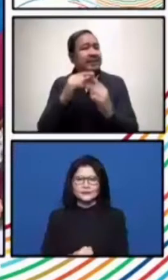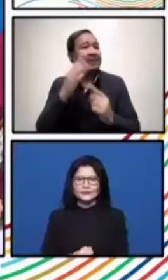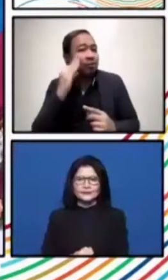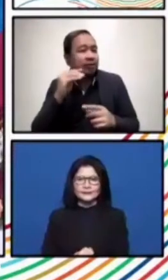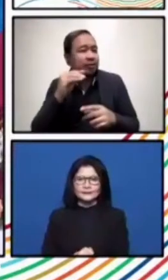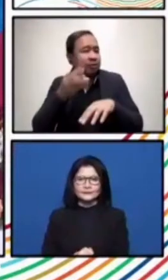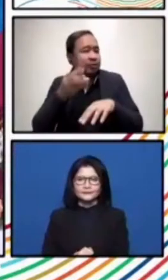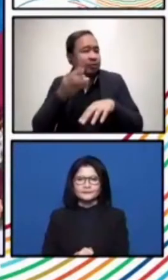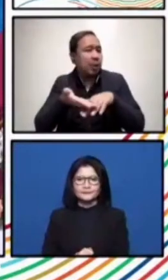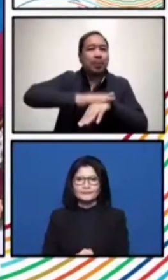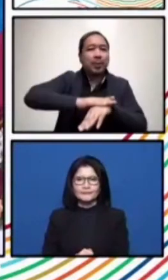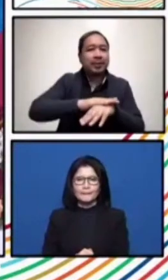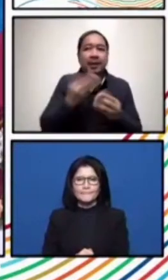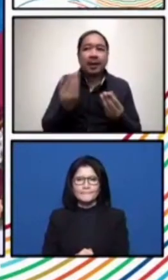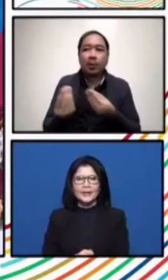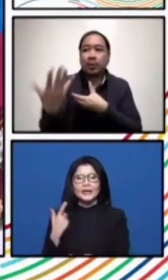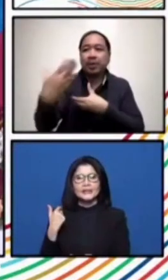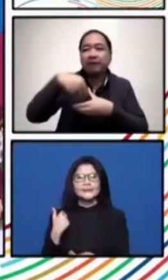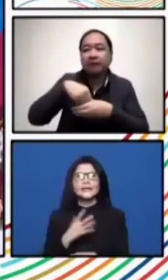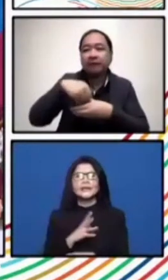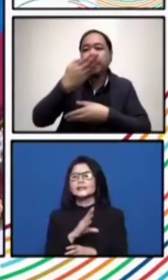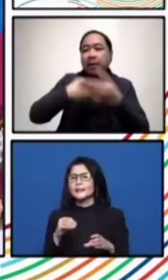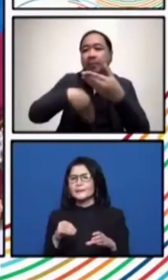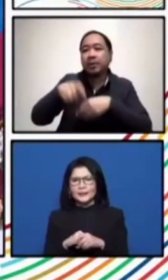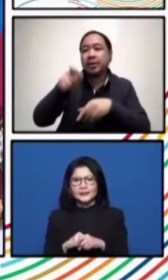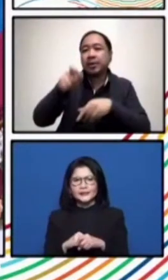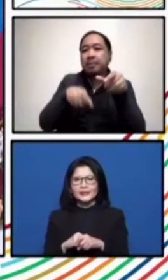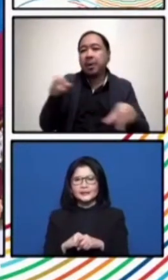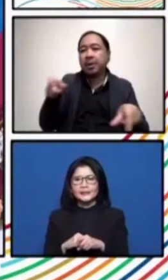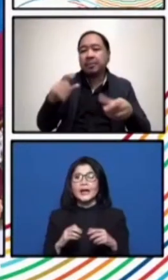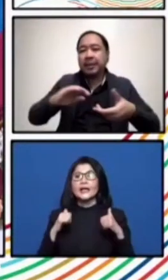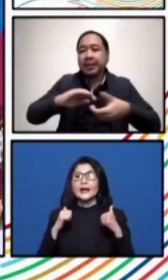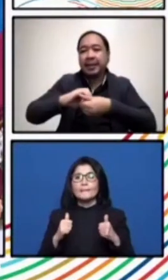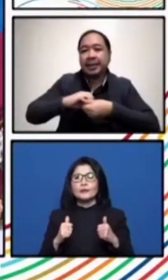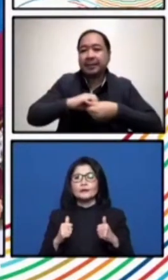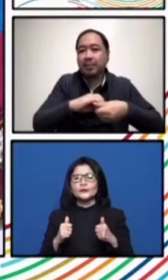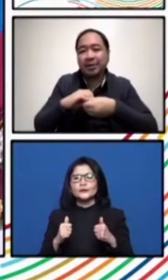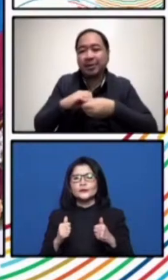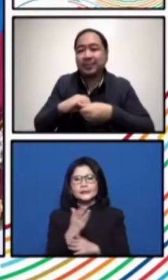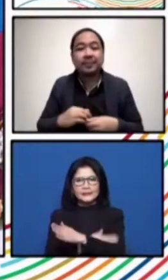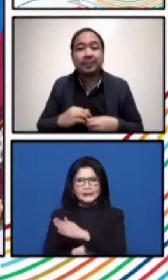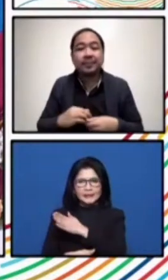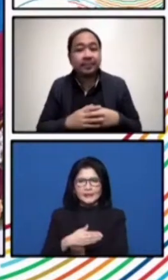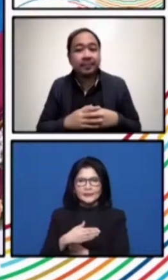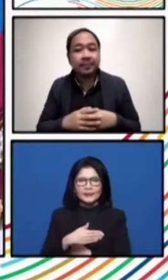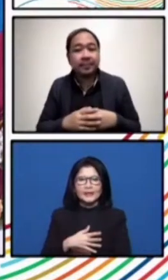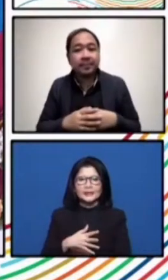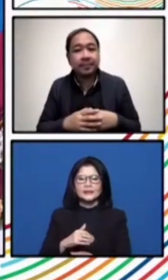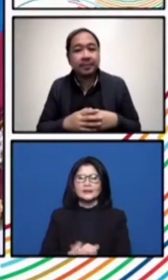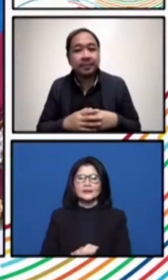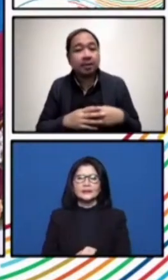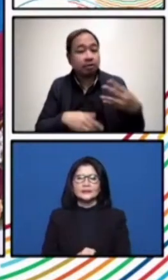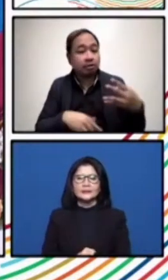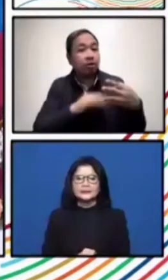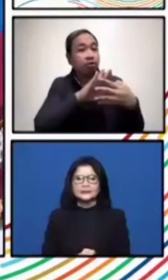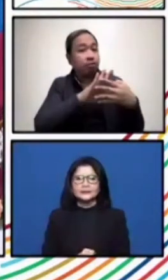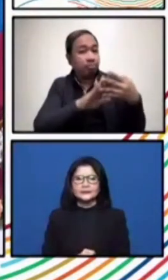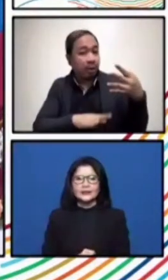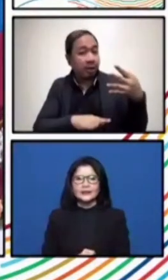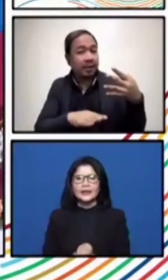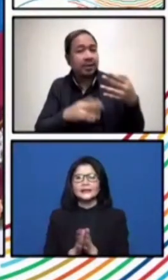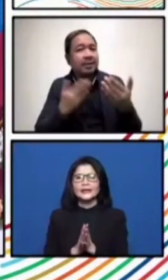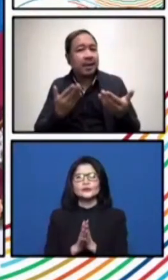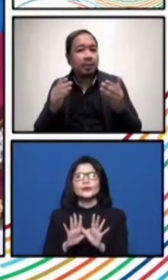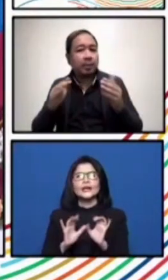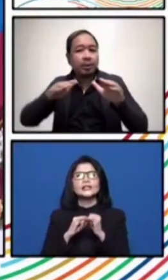and engagement of person with disability there is and also this their institution may